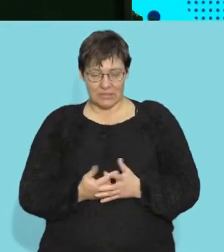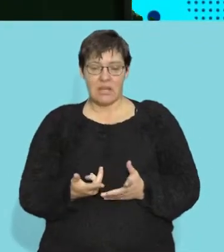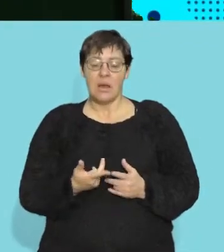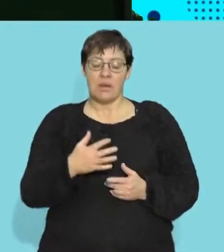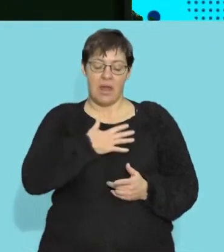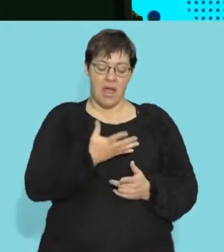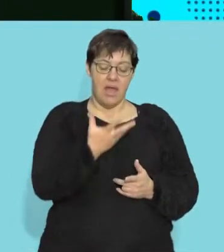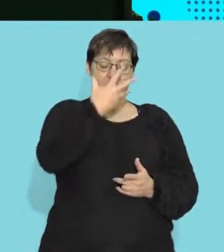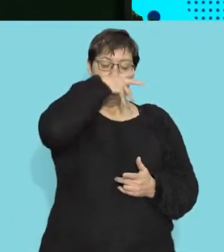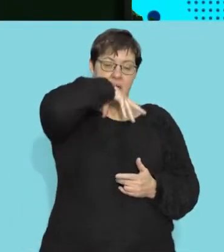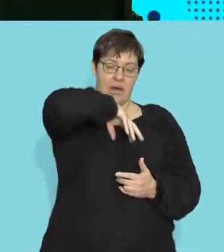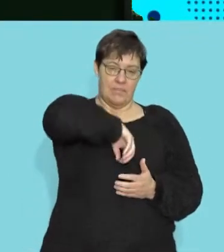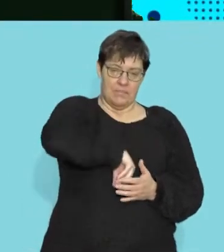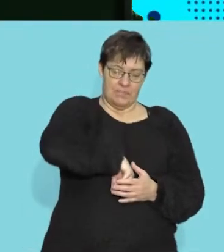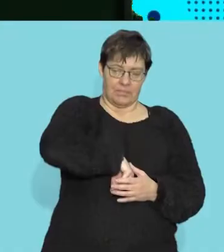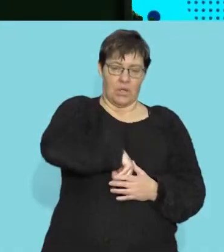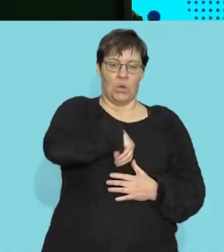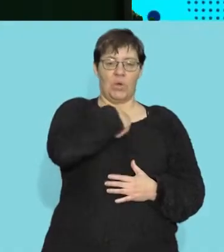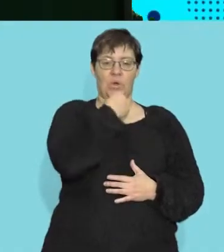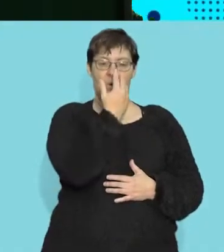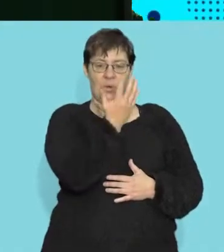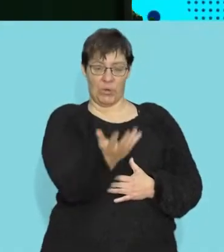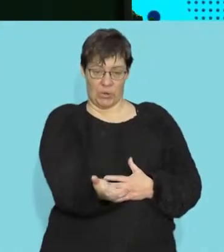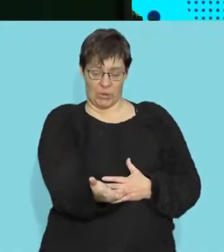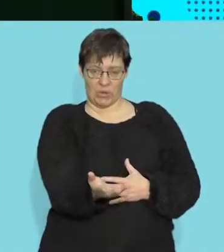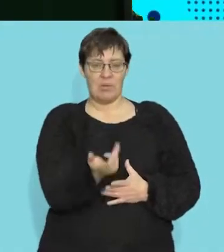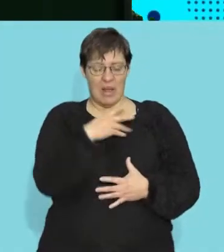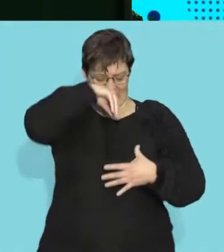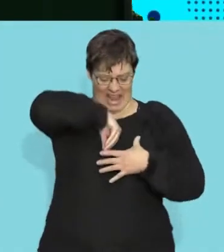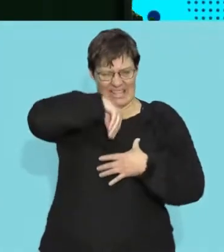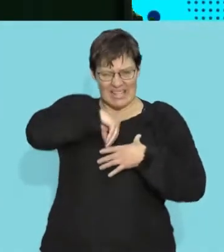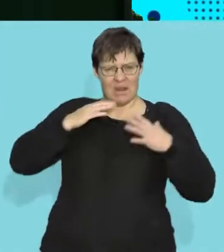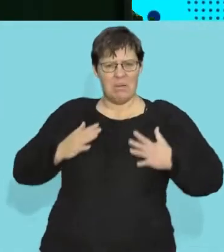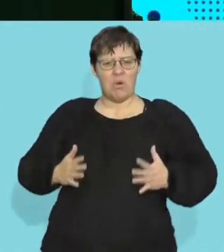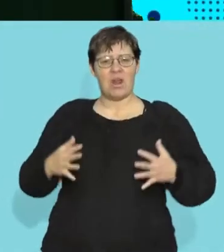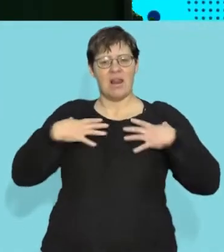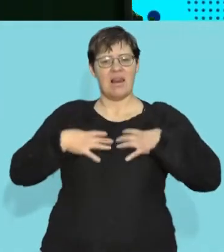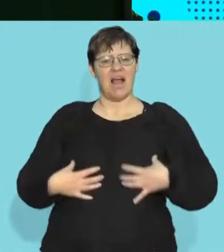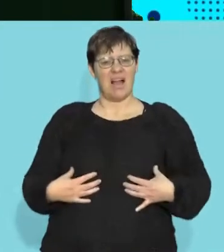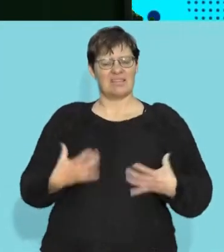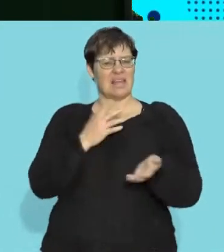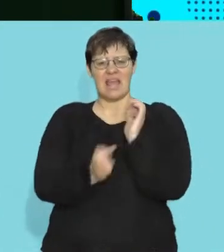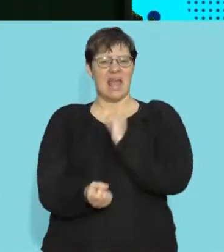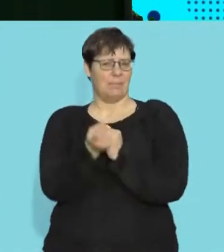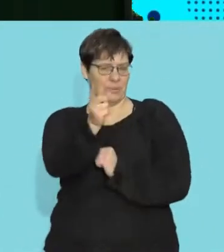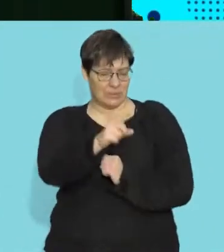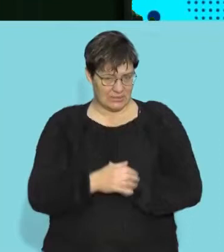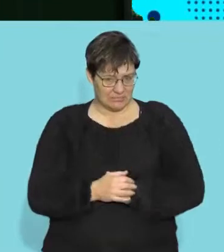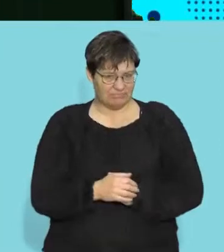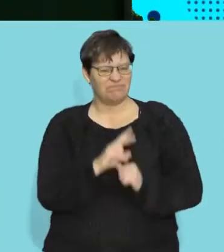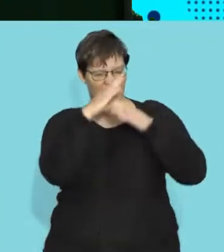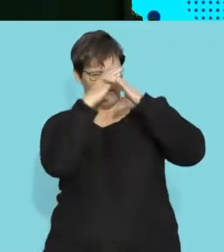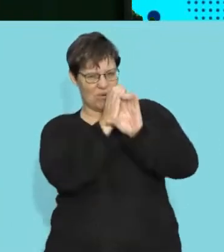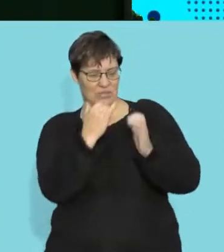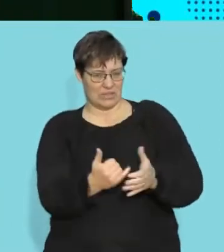But what actually happens deep inside my lungs? That is what we're going to look at today. So